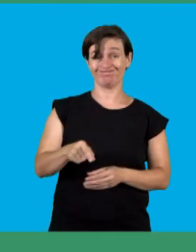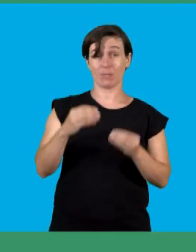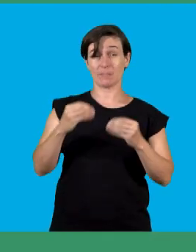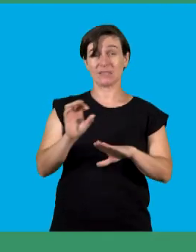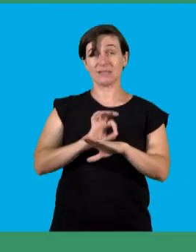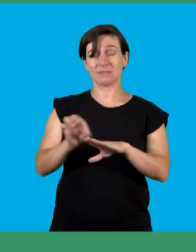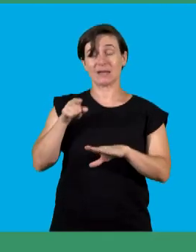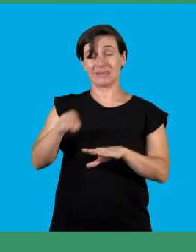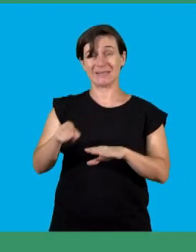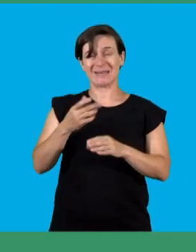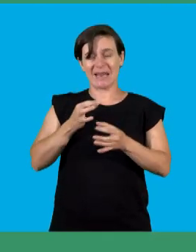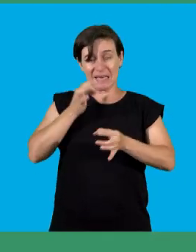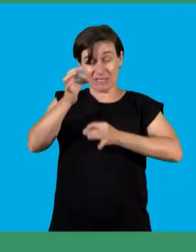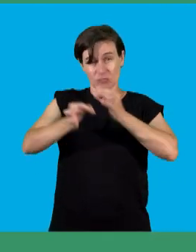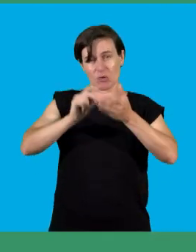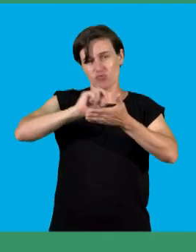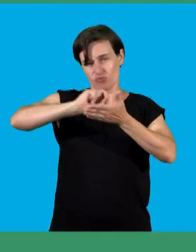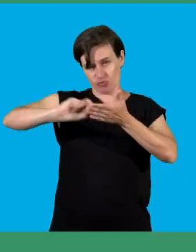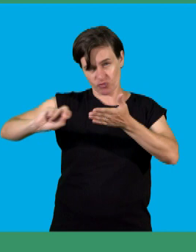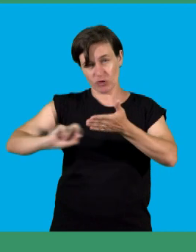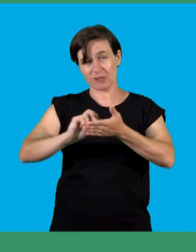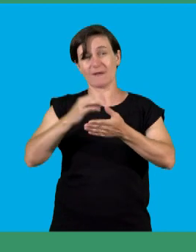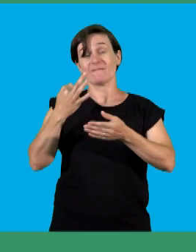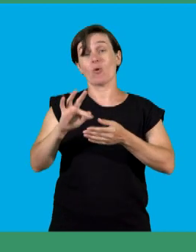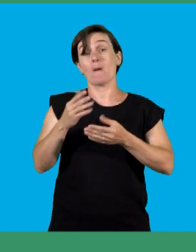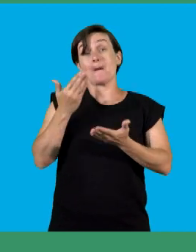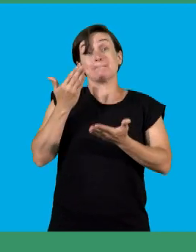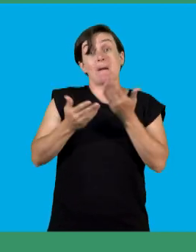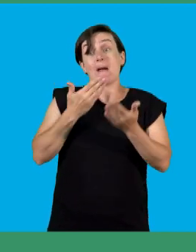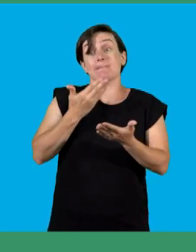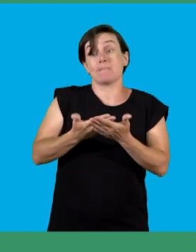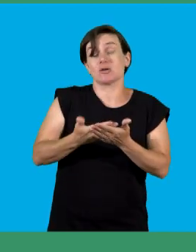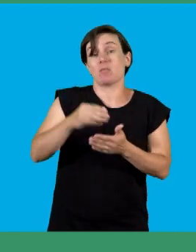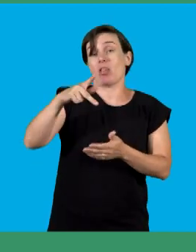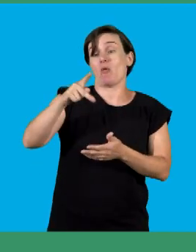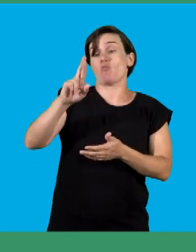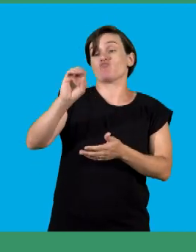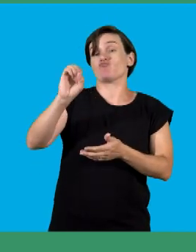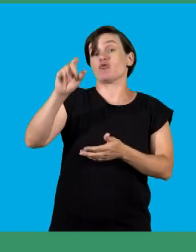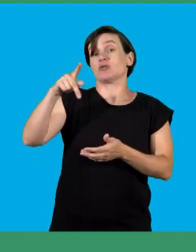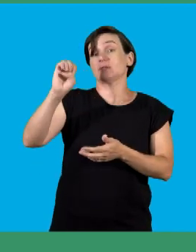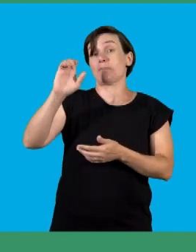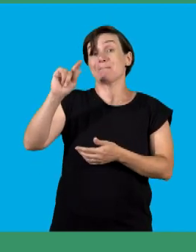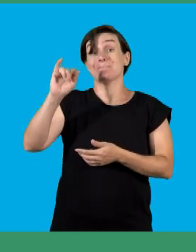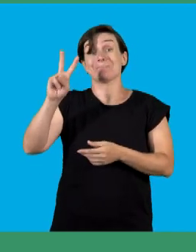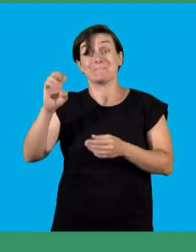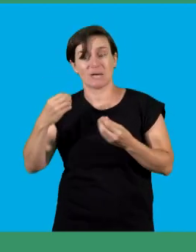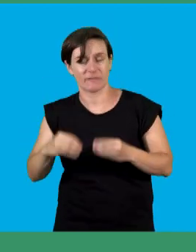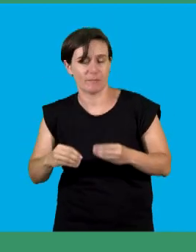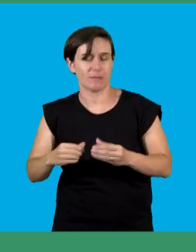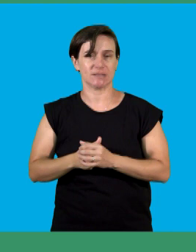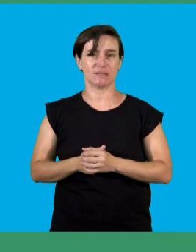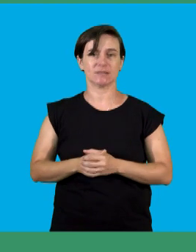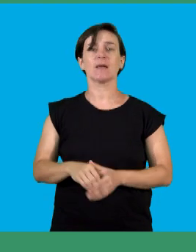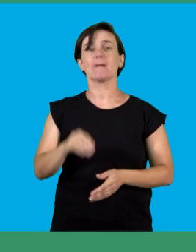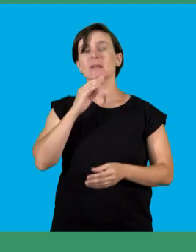written description of a prospective business, meaning this is a business that you'd want to venture into. So you cannot just